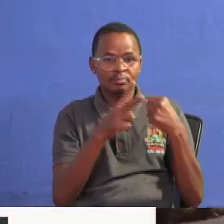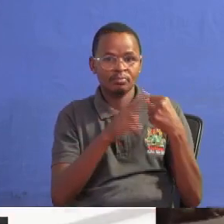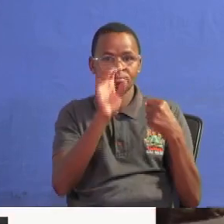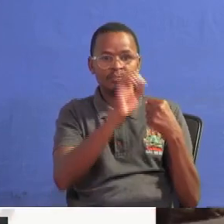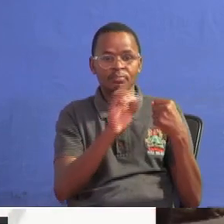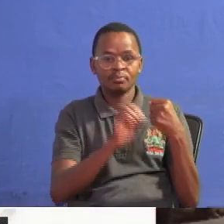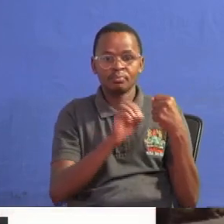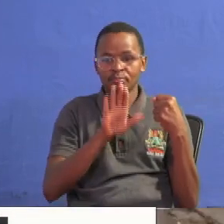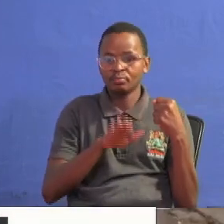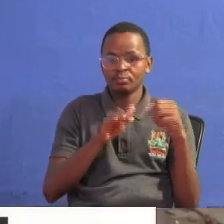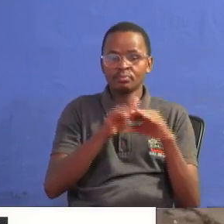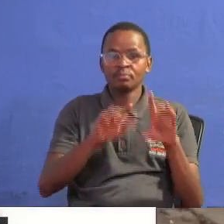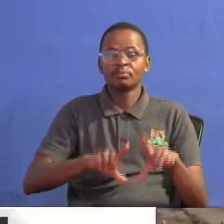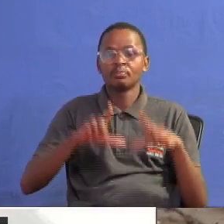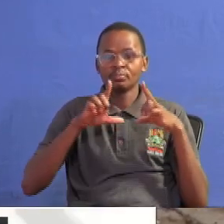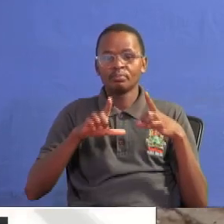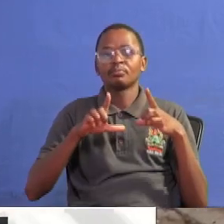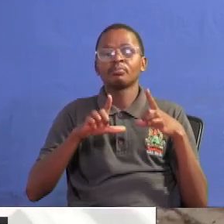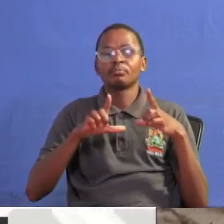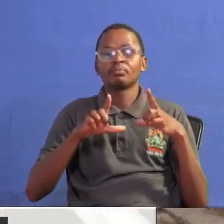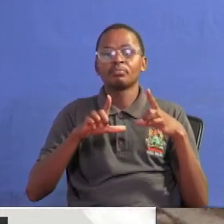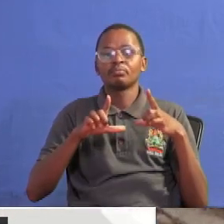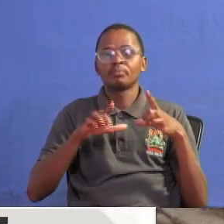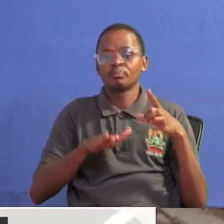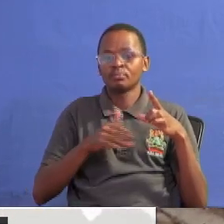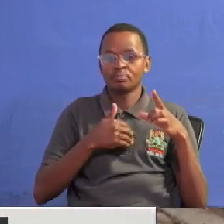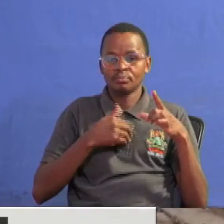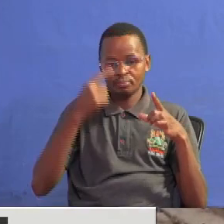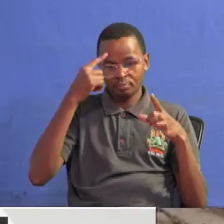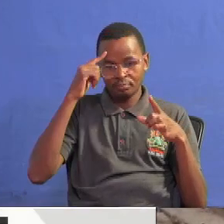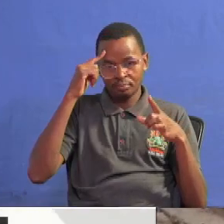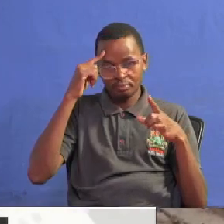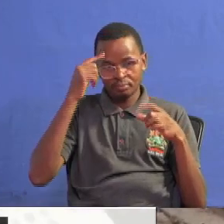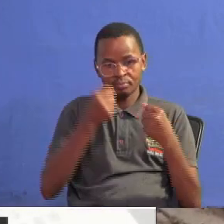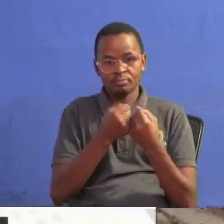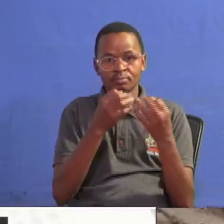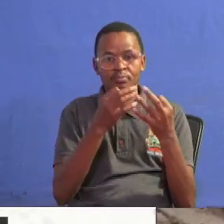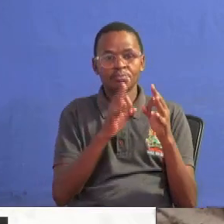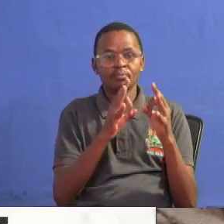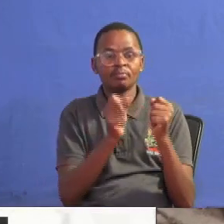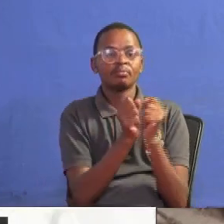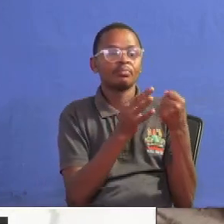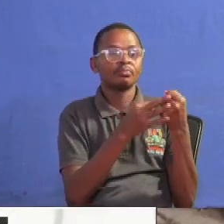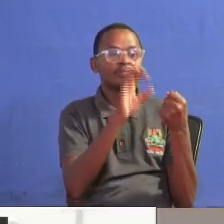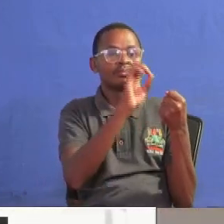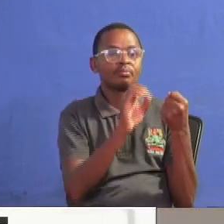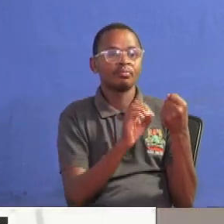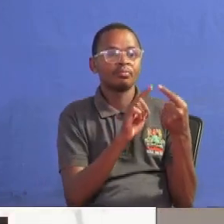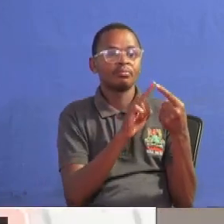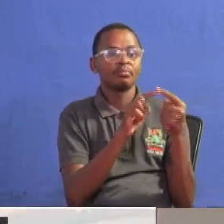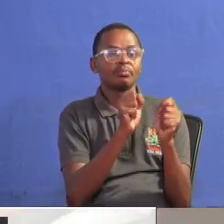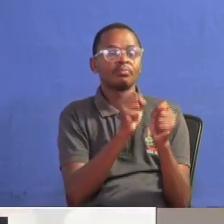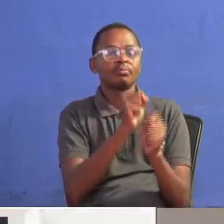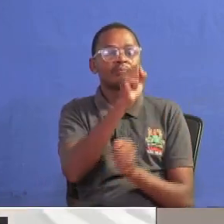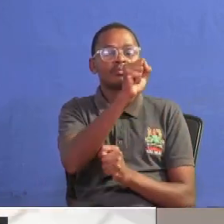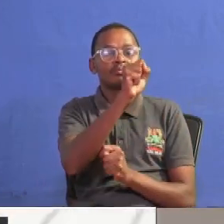of women at some point in their lives. Postmenopausal women have an ovarian cyst incidence of 18% over a 15-year